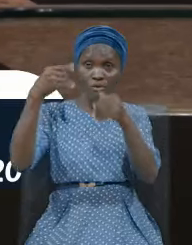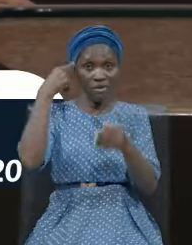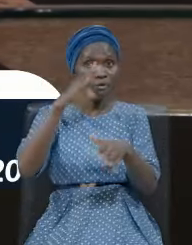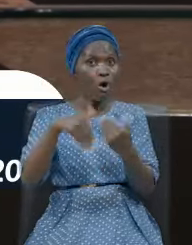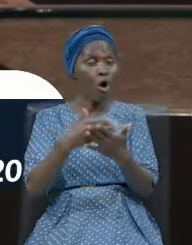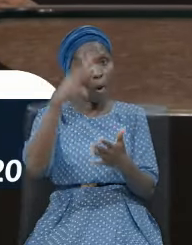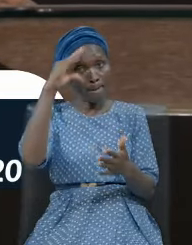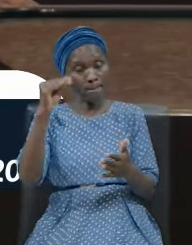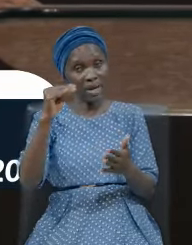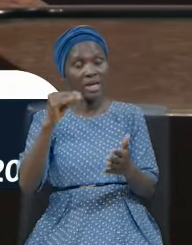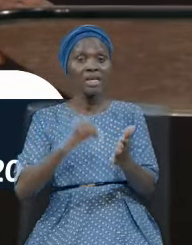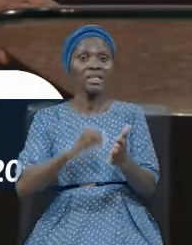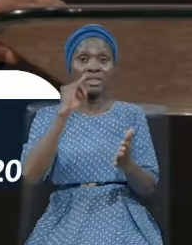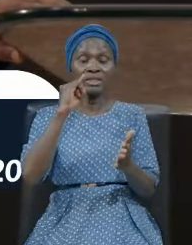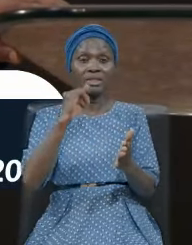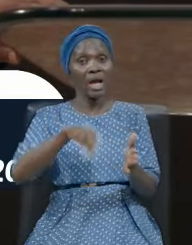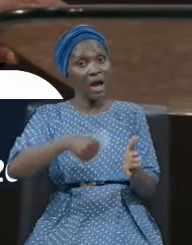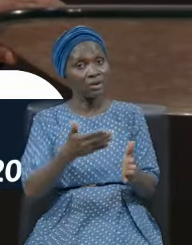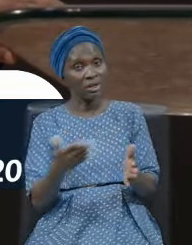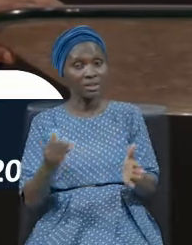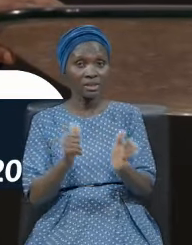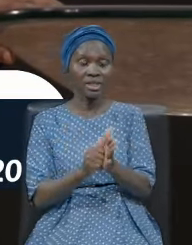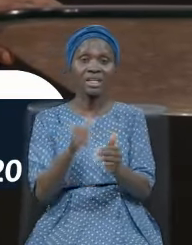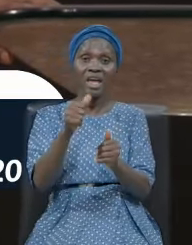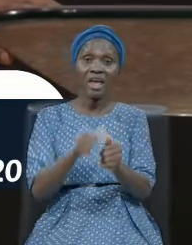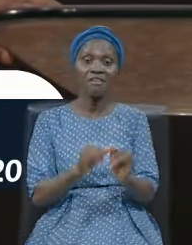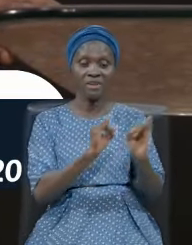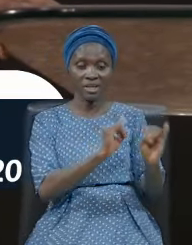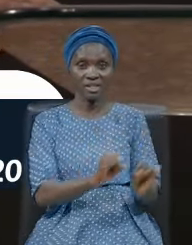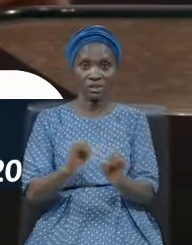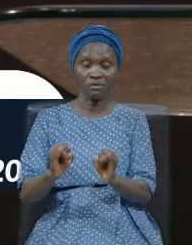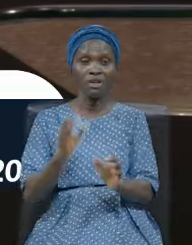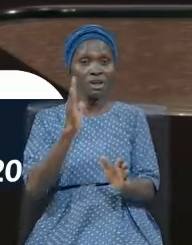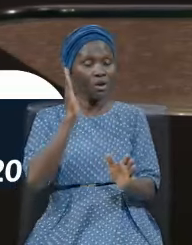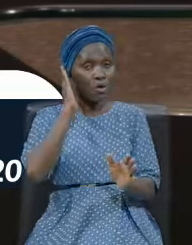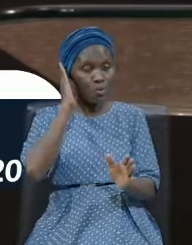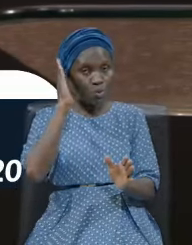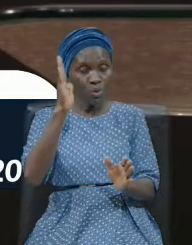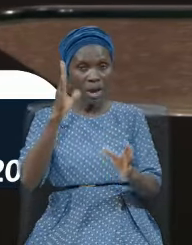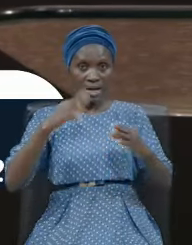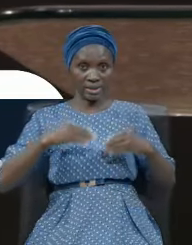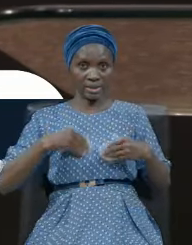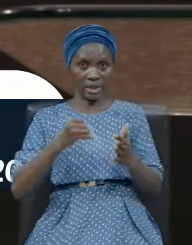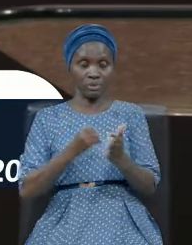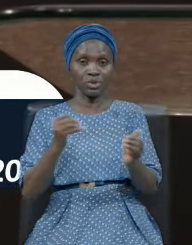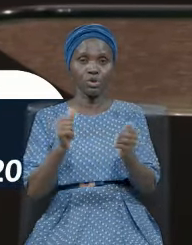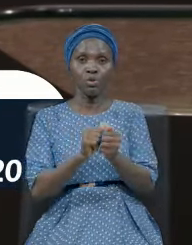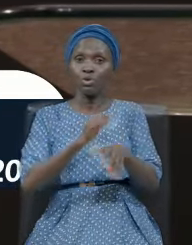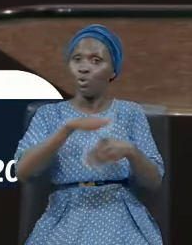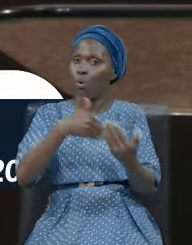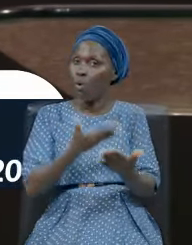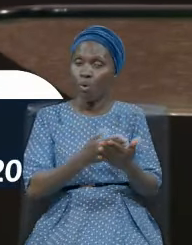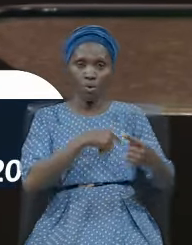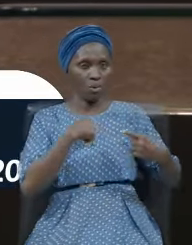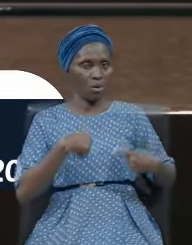that everyone individually, wholeheartedly will accept what has appeared